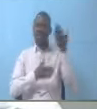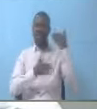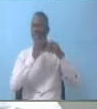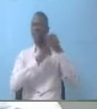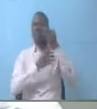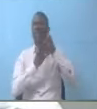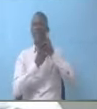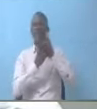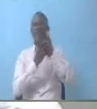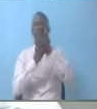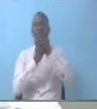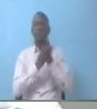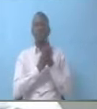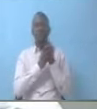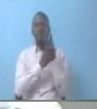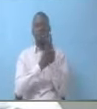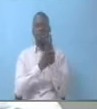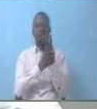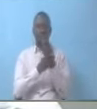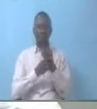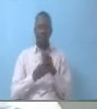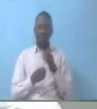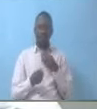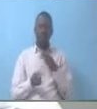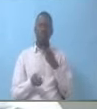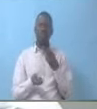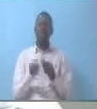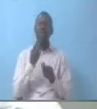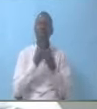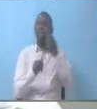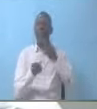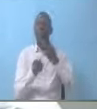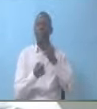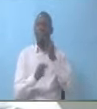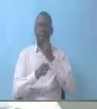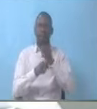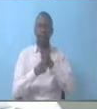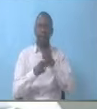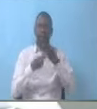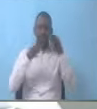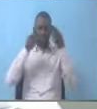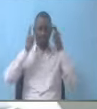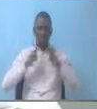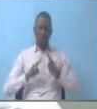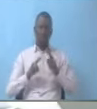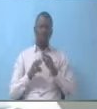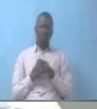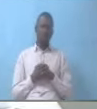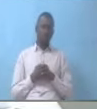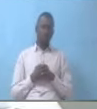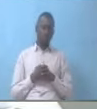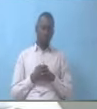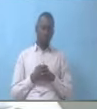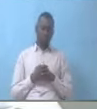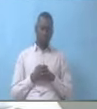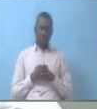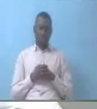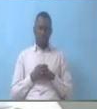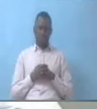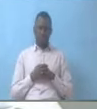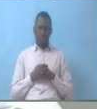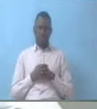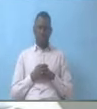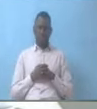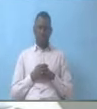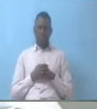commission to systematically review and revise the laws. Bu mu taxawal ay jambour yo xamne dañu sét bu baax dal di ségal loi bi dal di ko